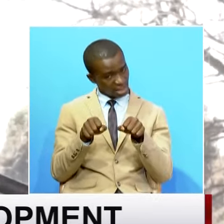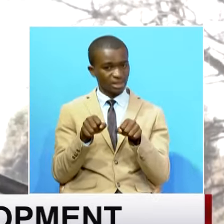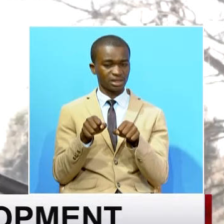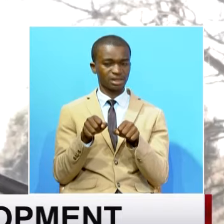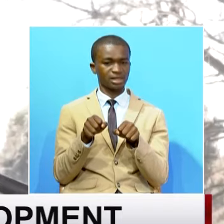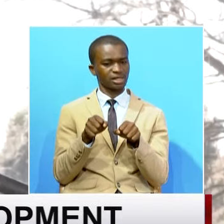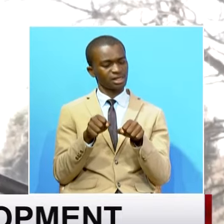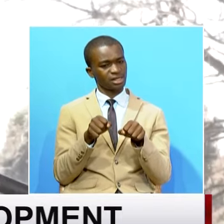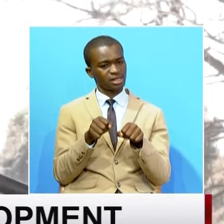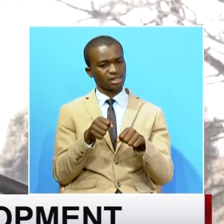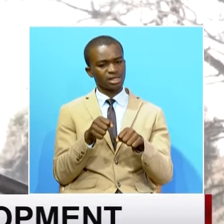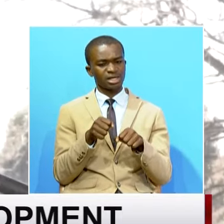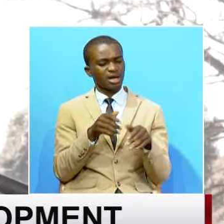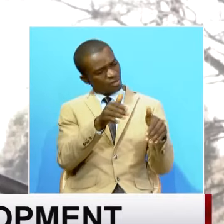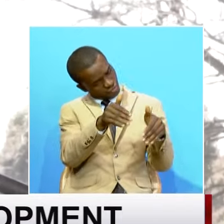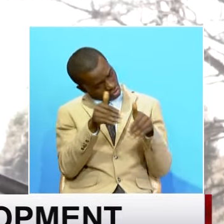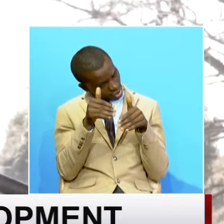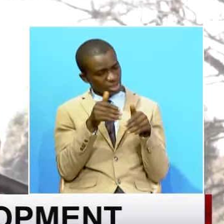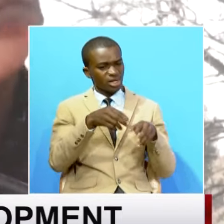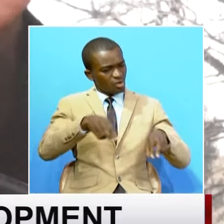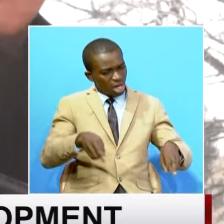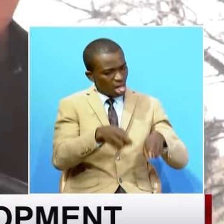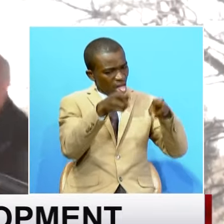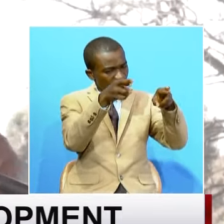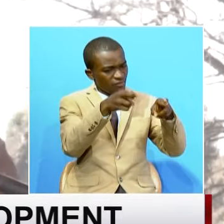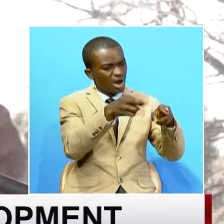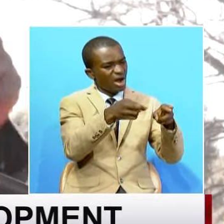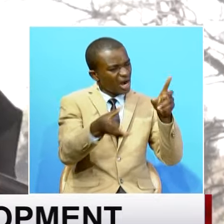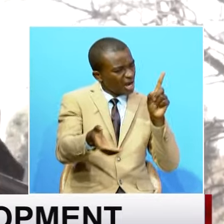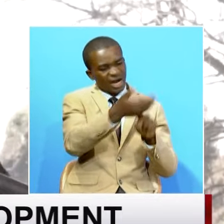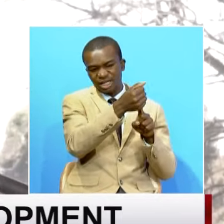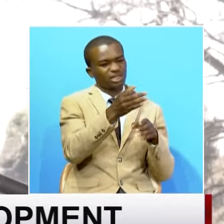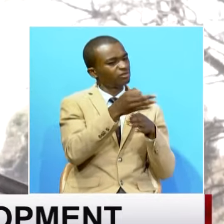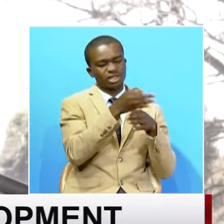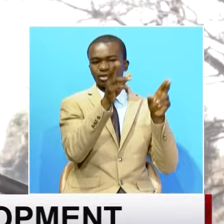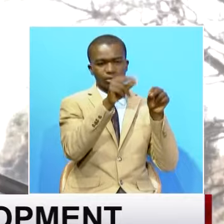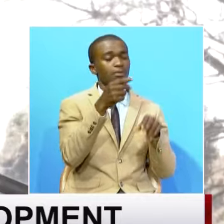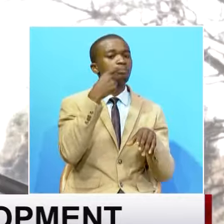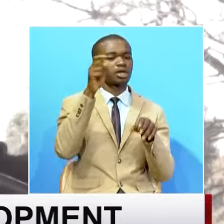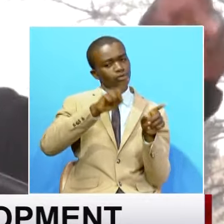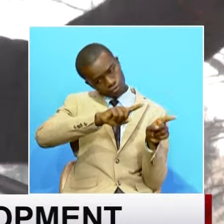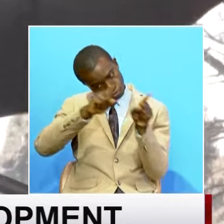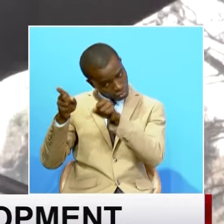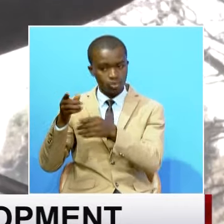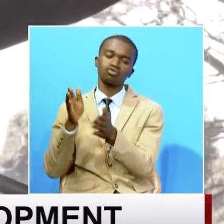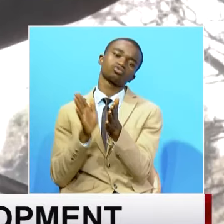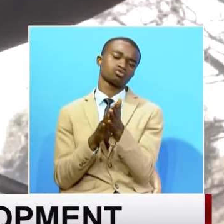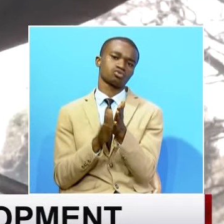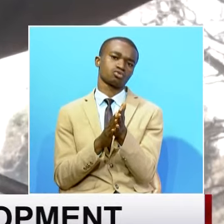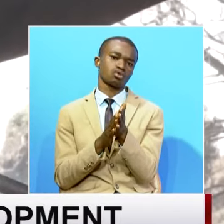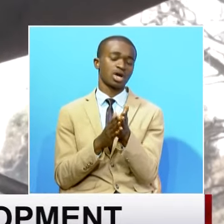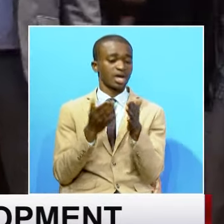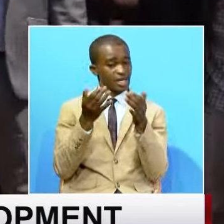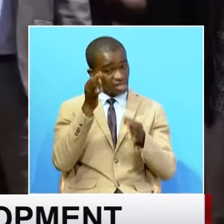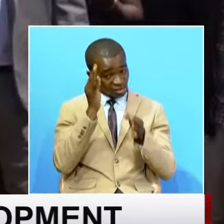pa mumana 05 avana vafiva vaya mu school because of free education, but we can put fish cages